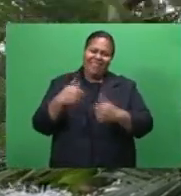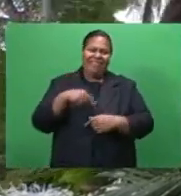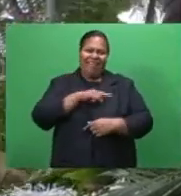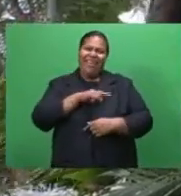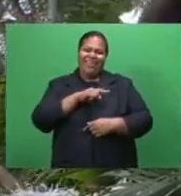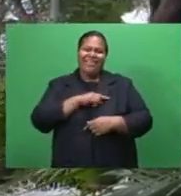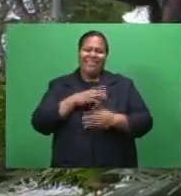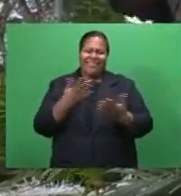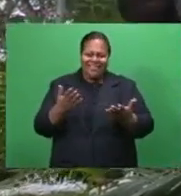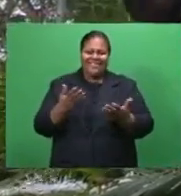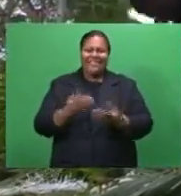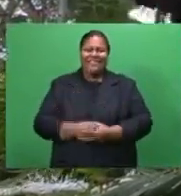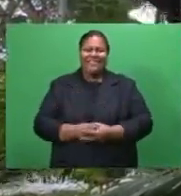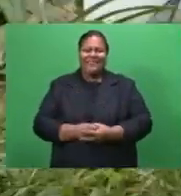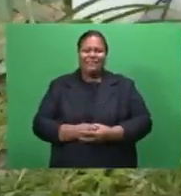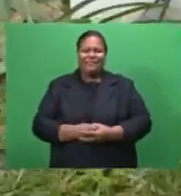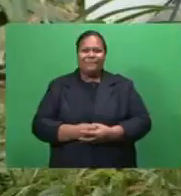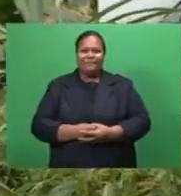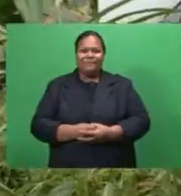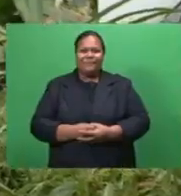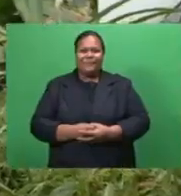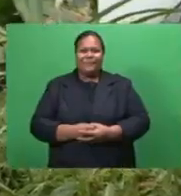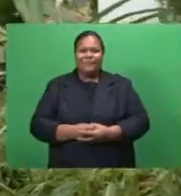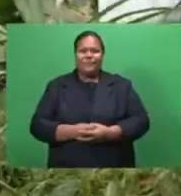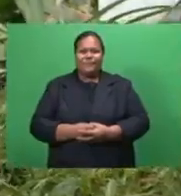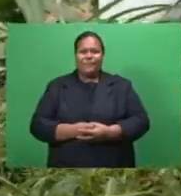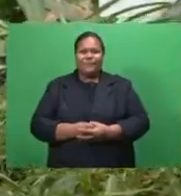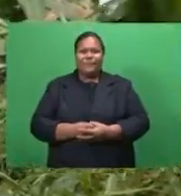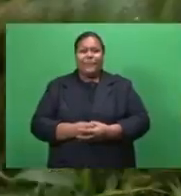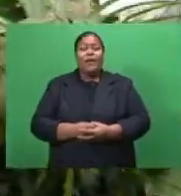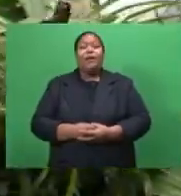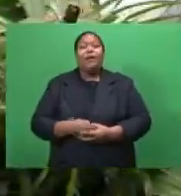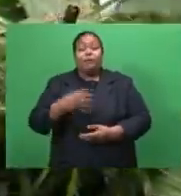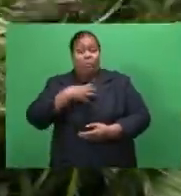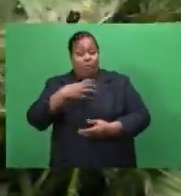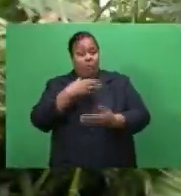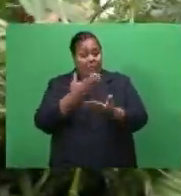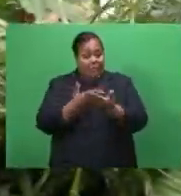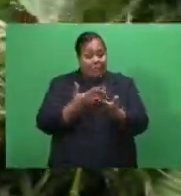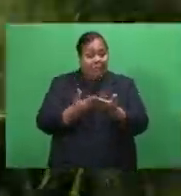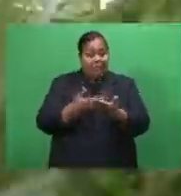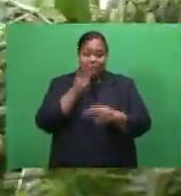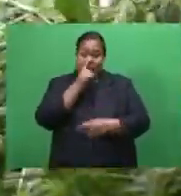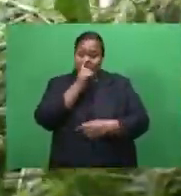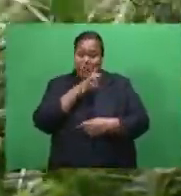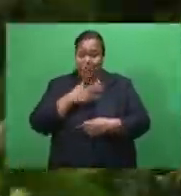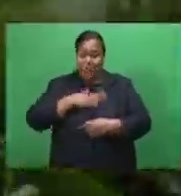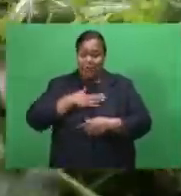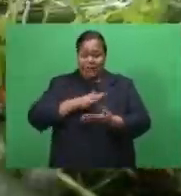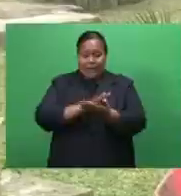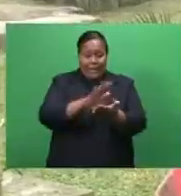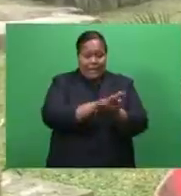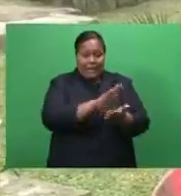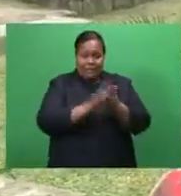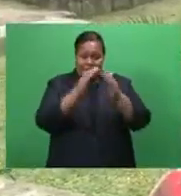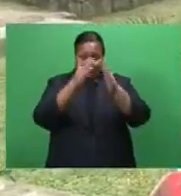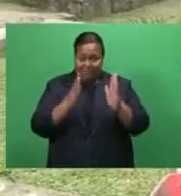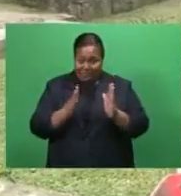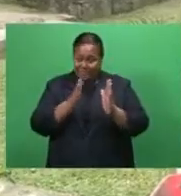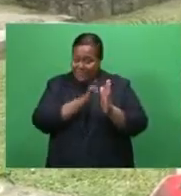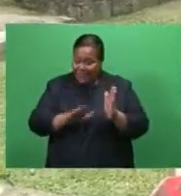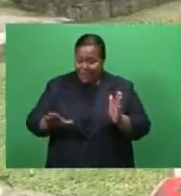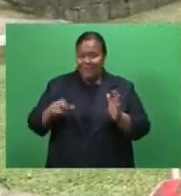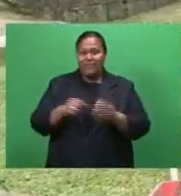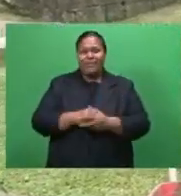and that makes us happy. Due to the increasing demand of people wanting to get their yards and houses cleaned, the